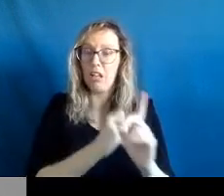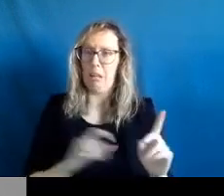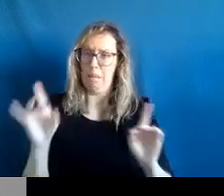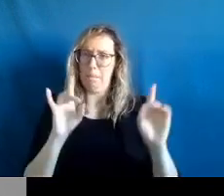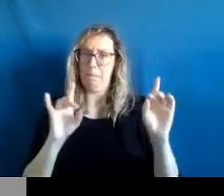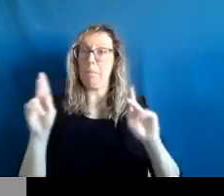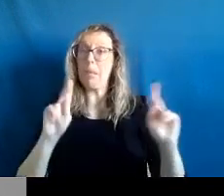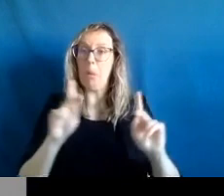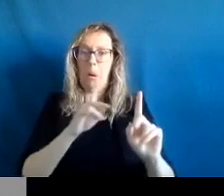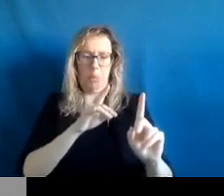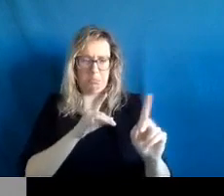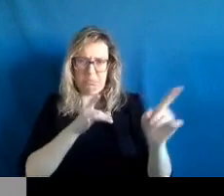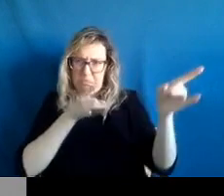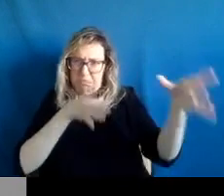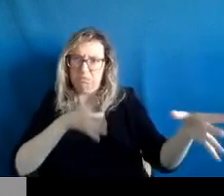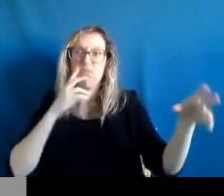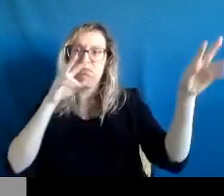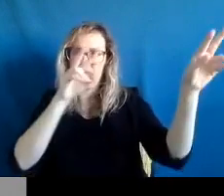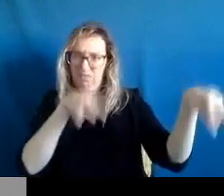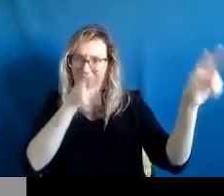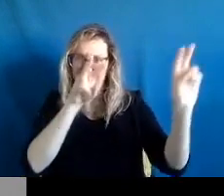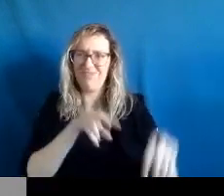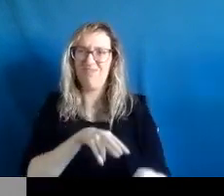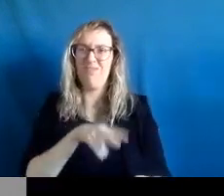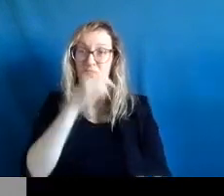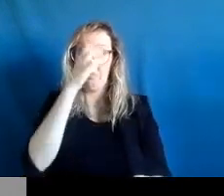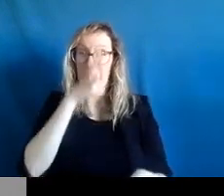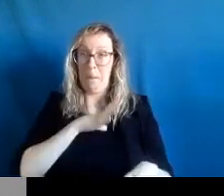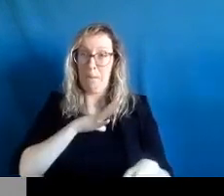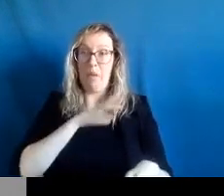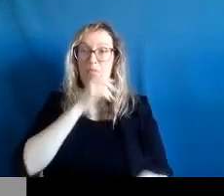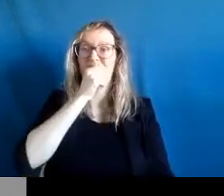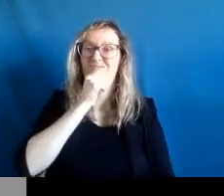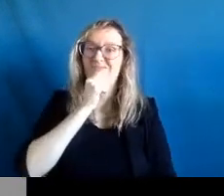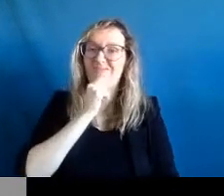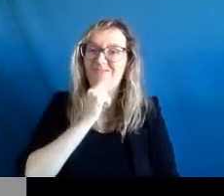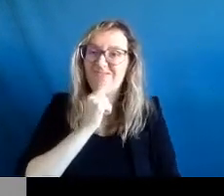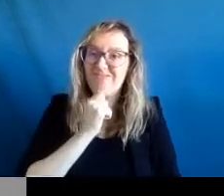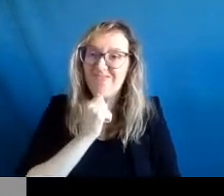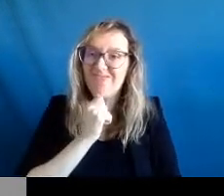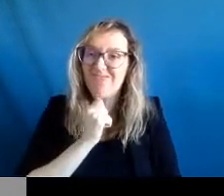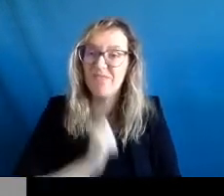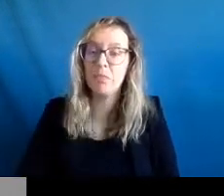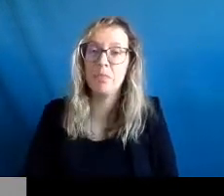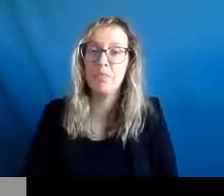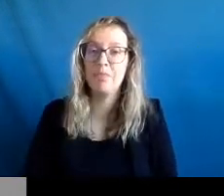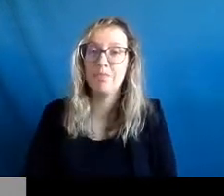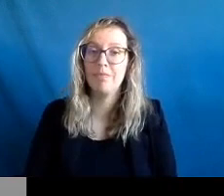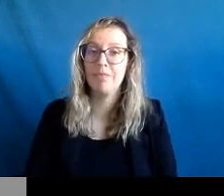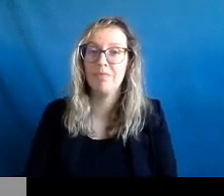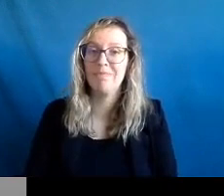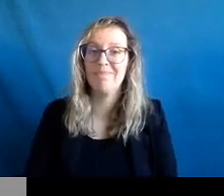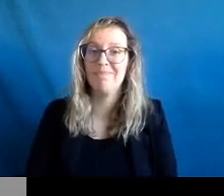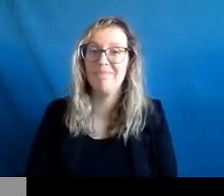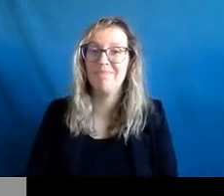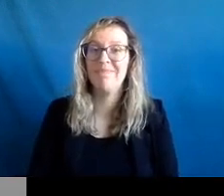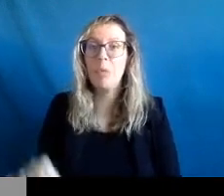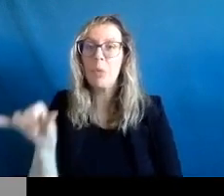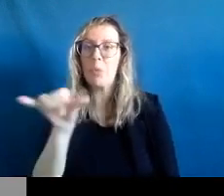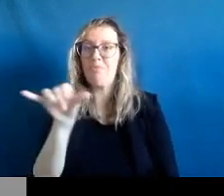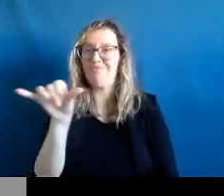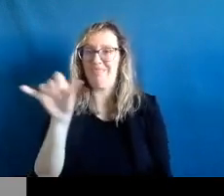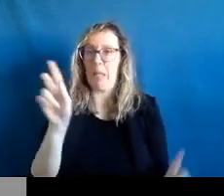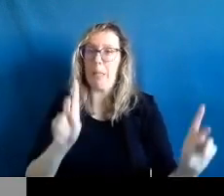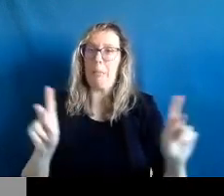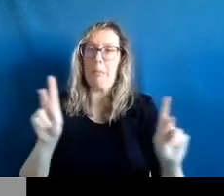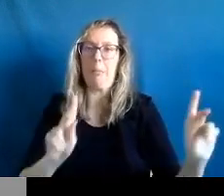by others, a man who suffered, who knew sickness well. Like someone from whom people hid their